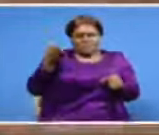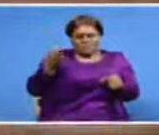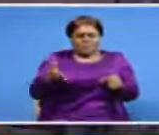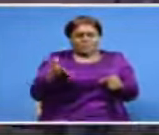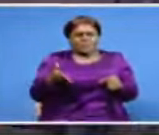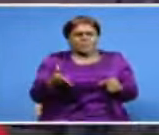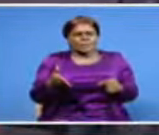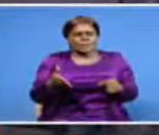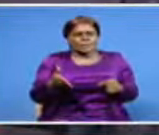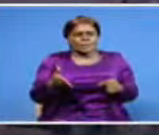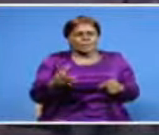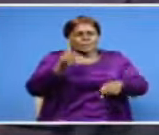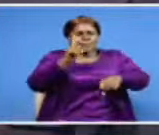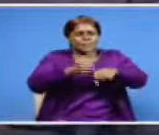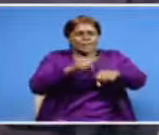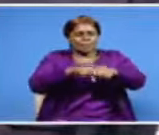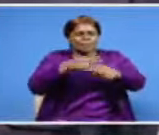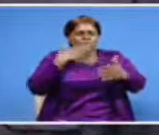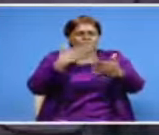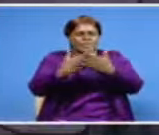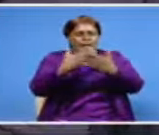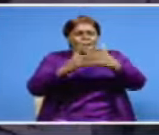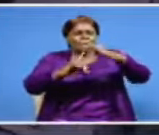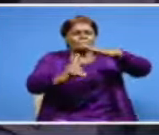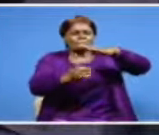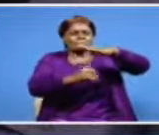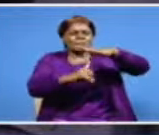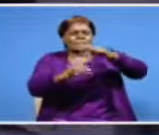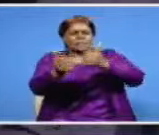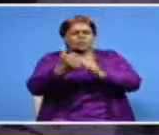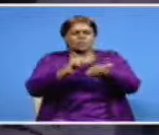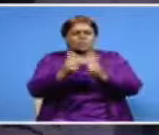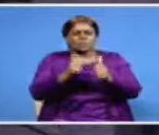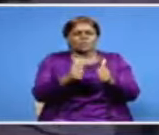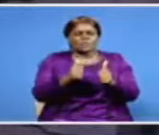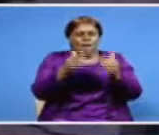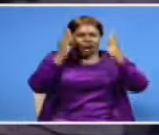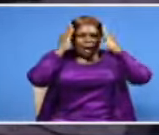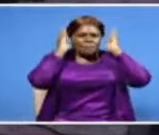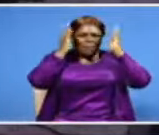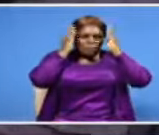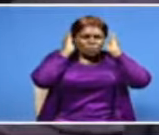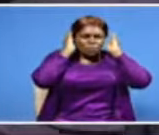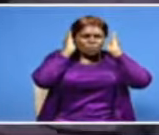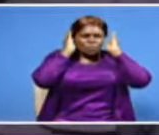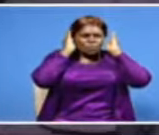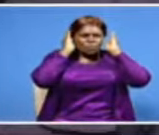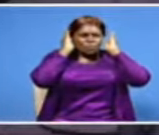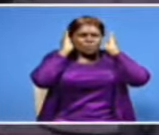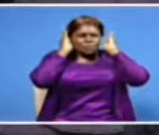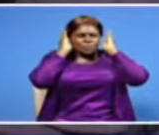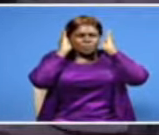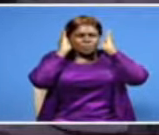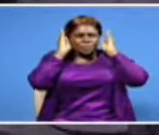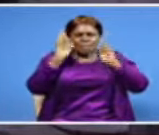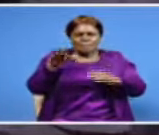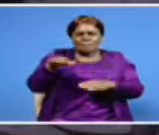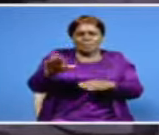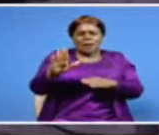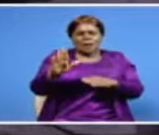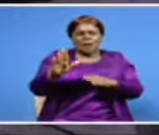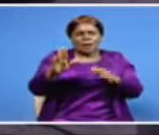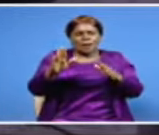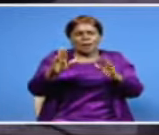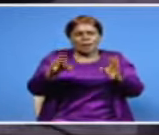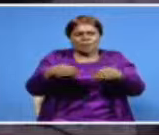comes, we appreciate the Minister for Sports, Ababu Namwamba. He has opened